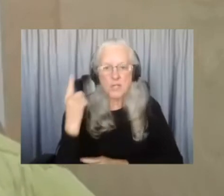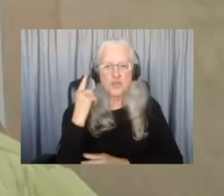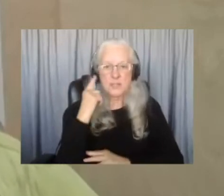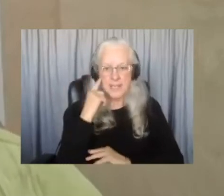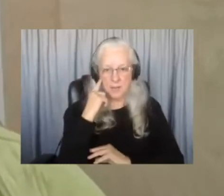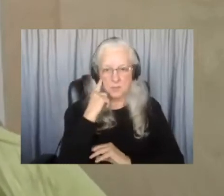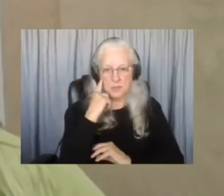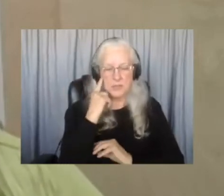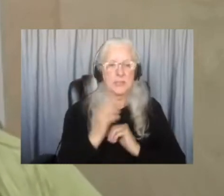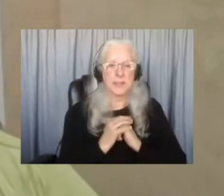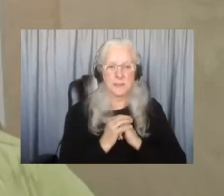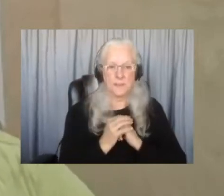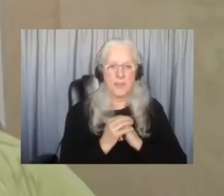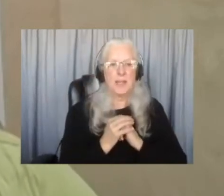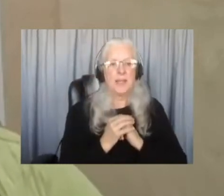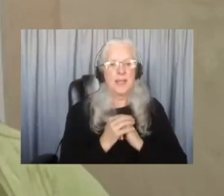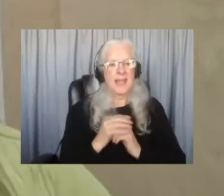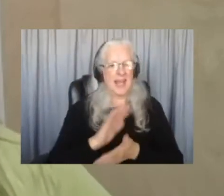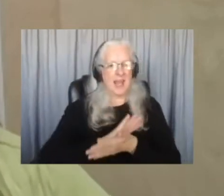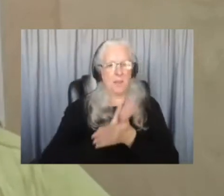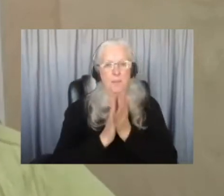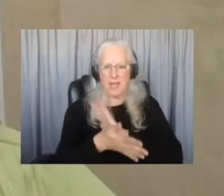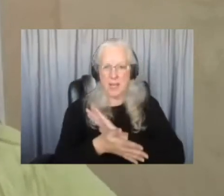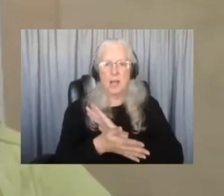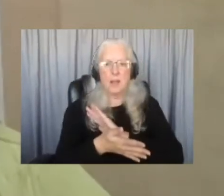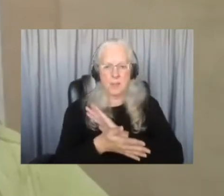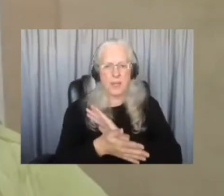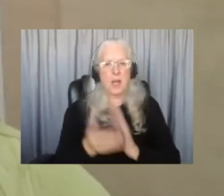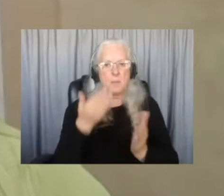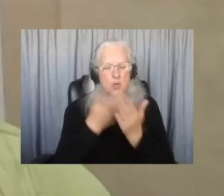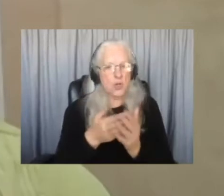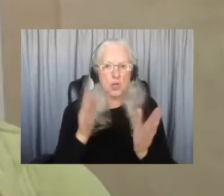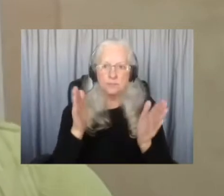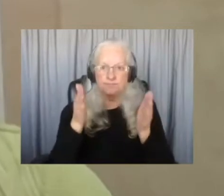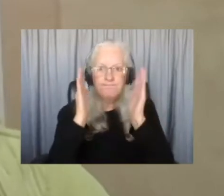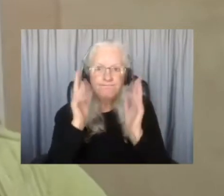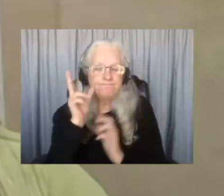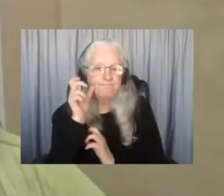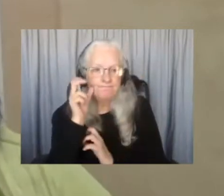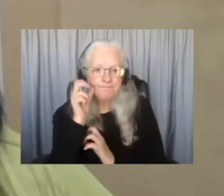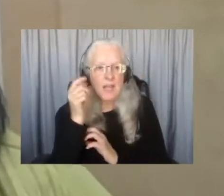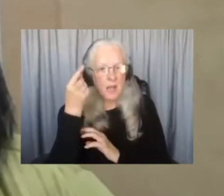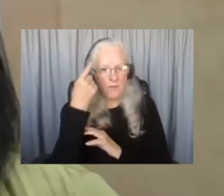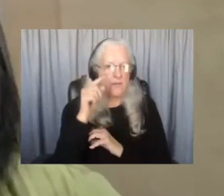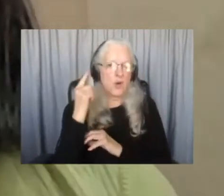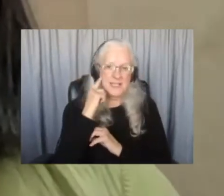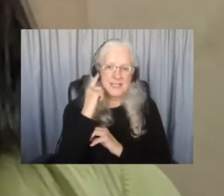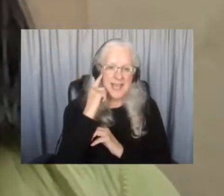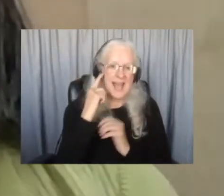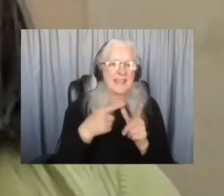they become really good listeners to hearing out for sounds, and then they'll be able to pick up the language really